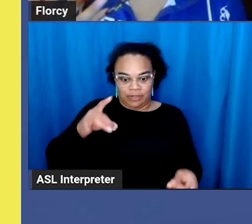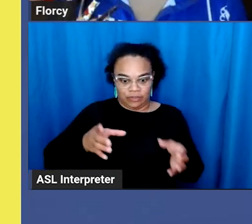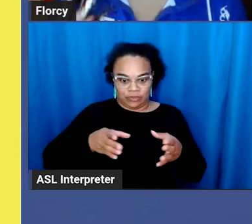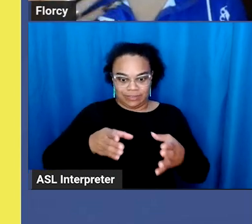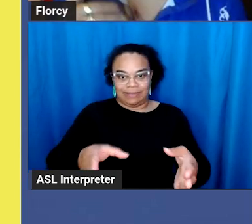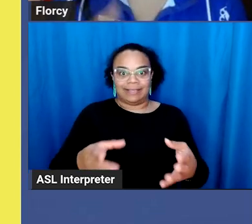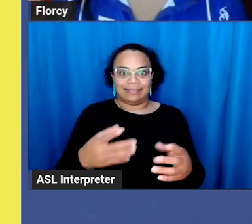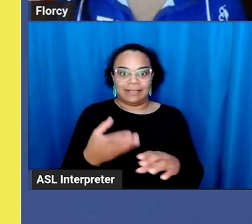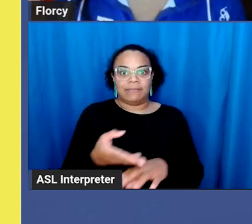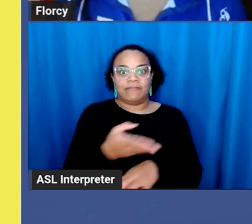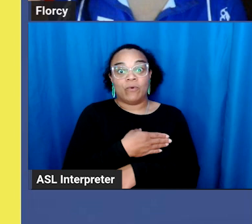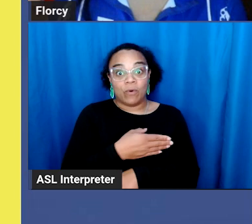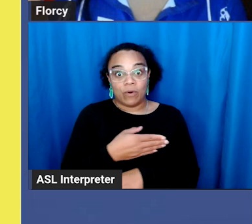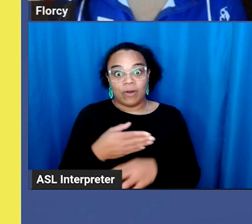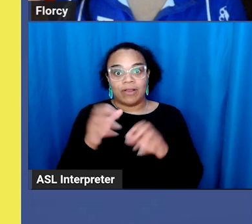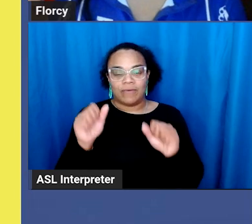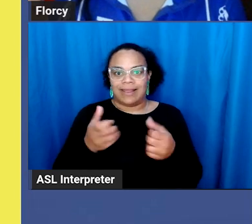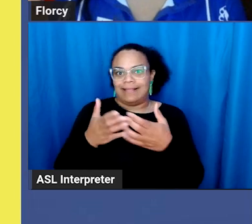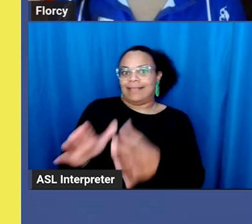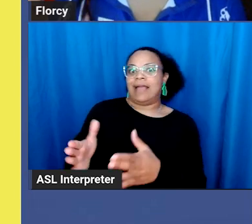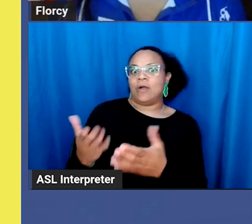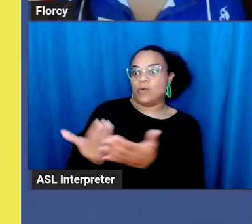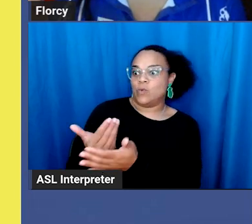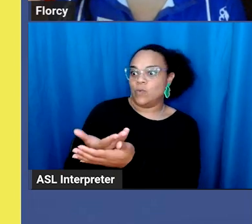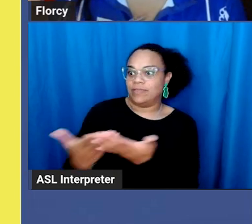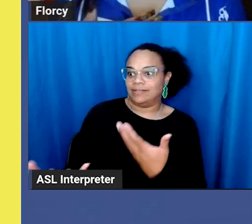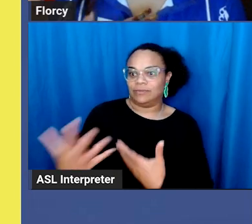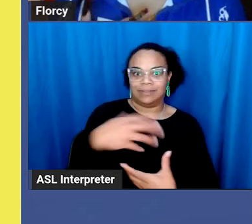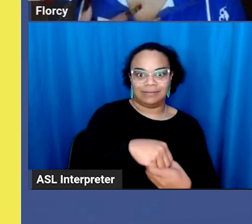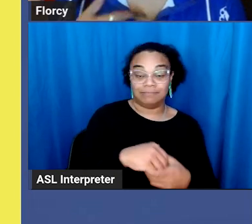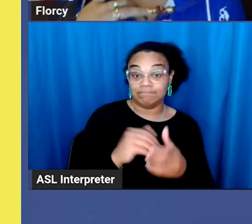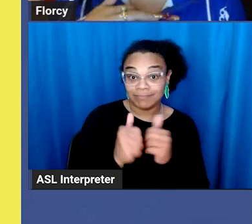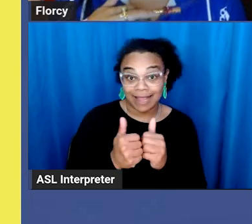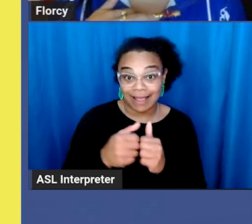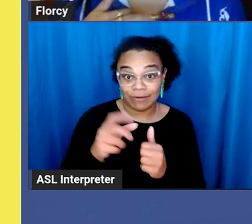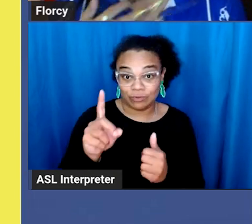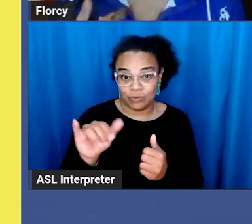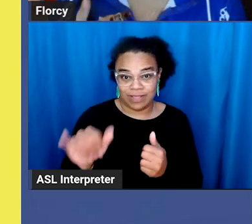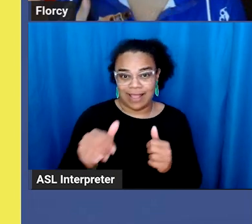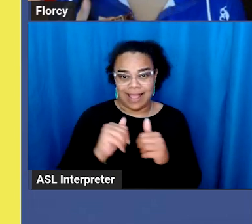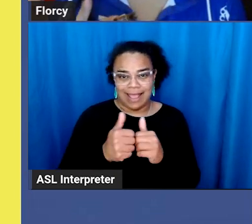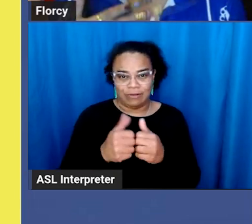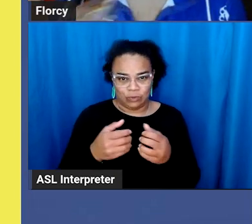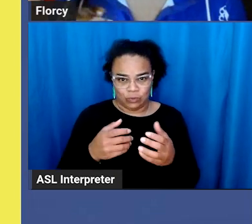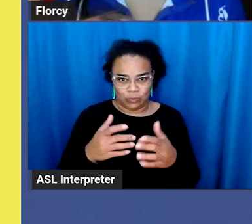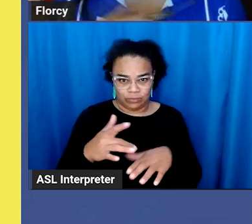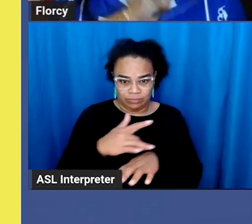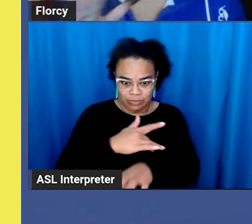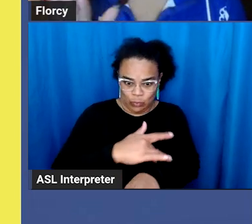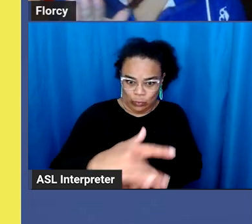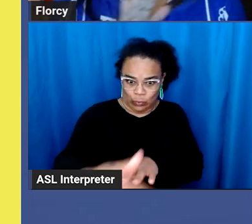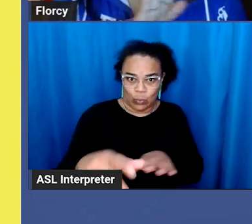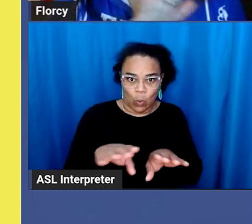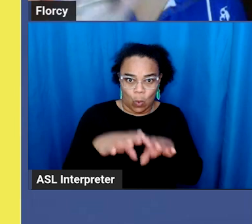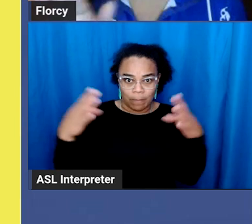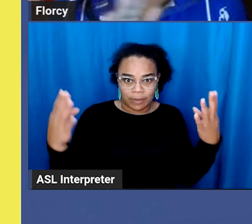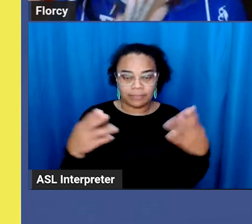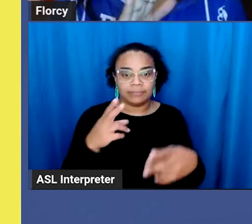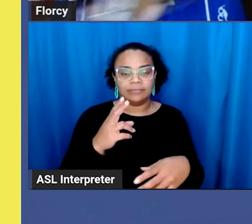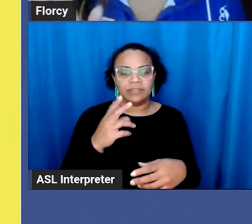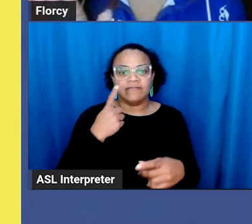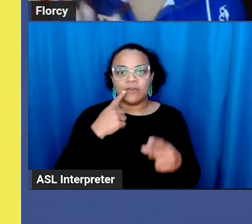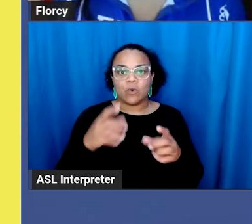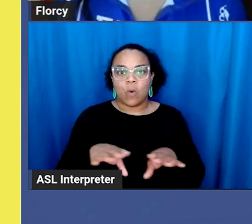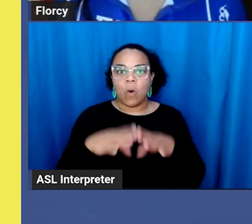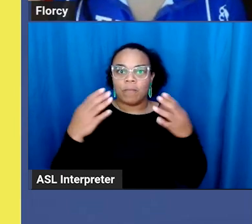before you allow new things to enter. And so like one of the ways to do that is through like a road opener or we call abre caminos, like open paths,